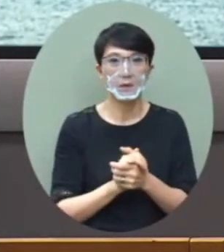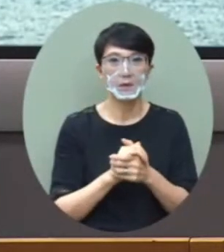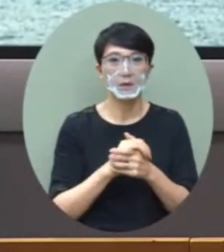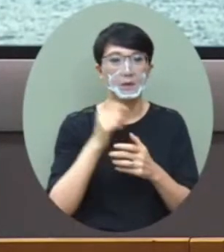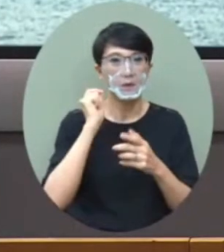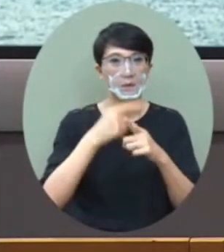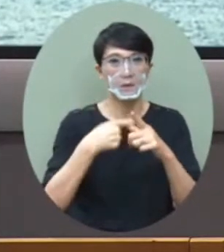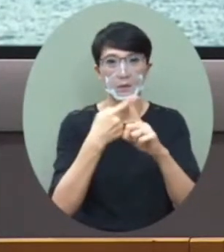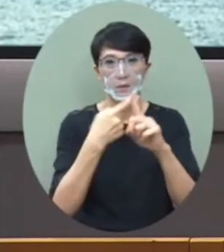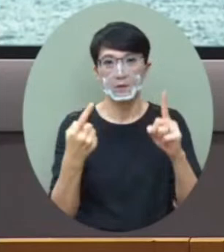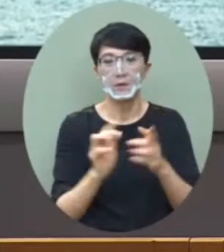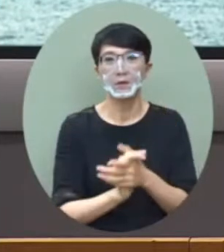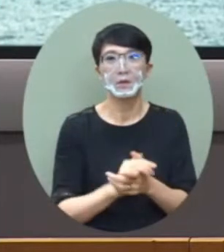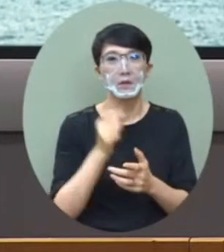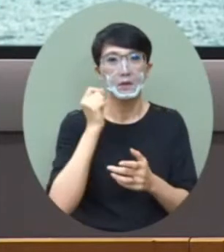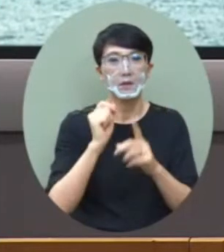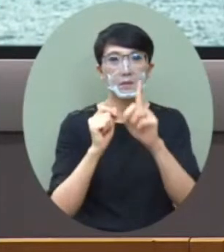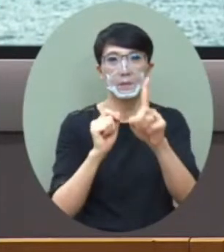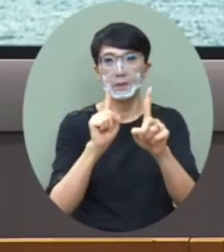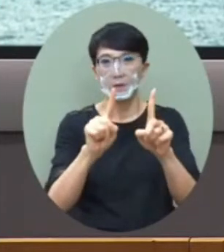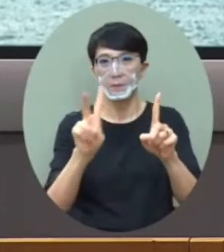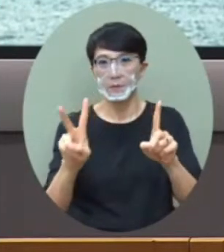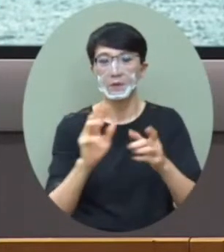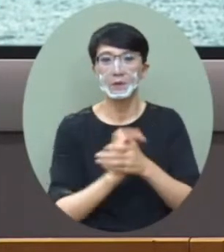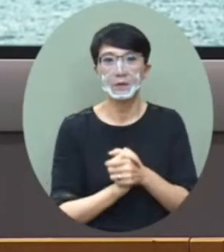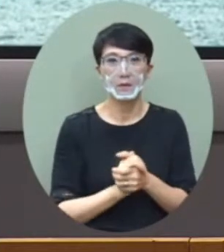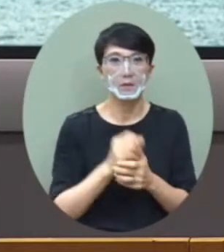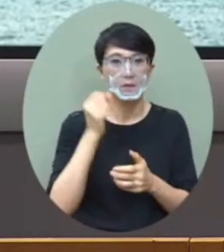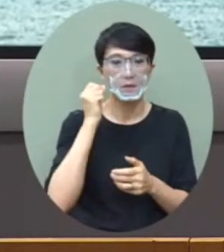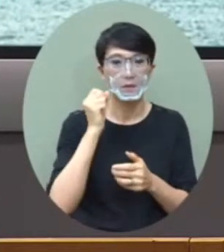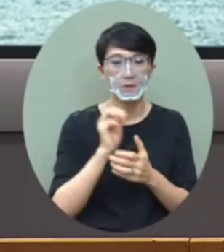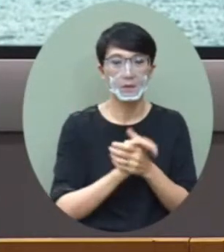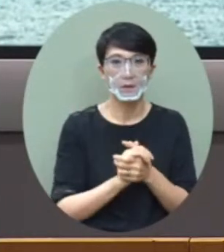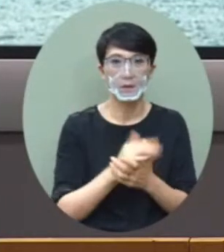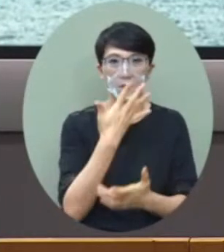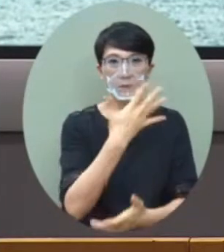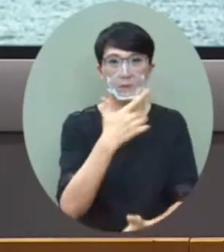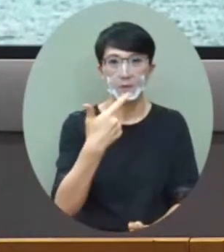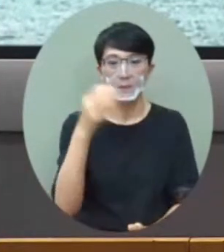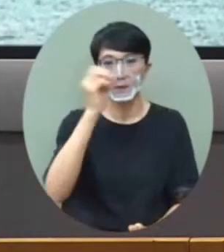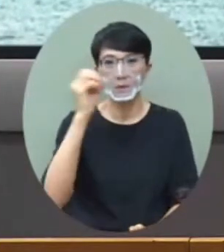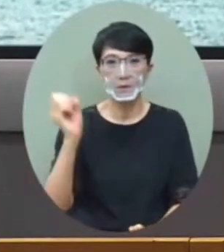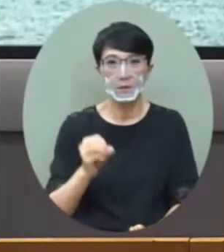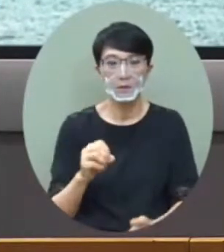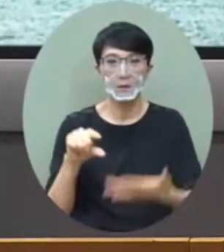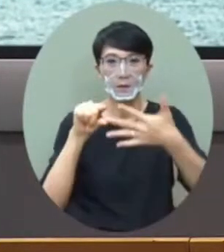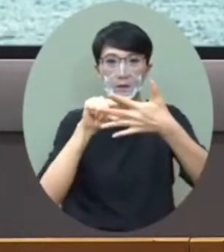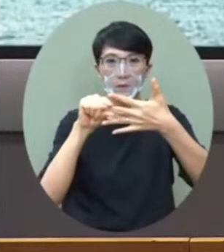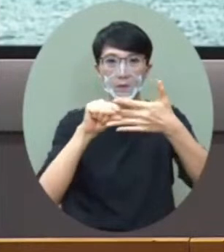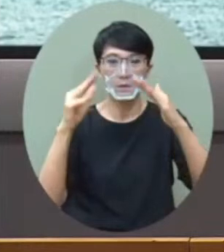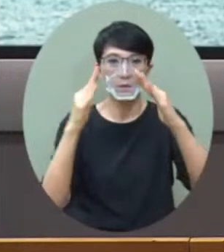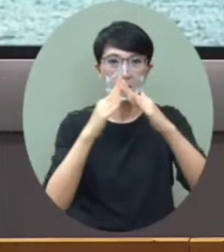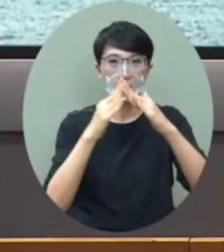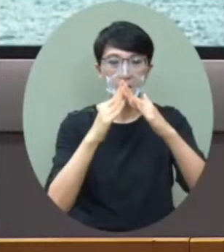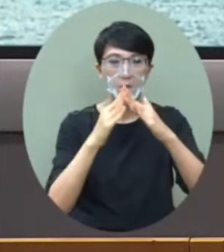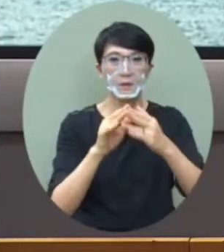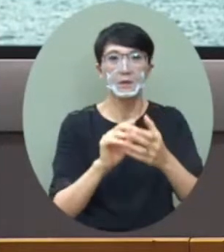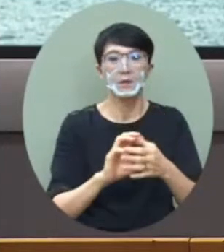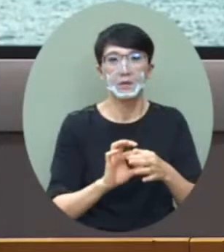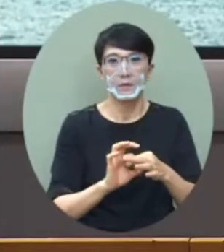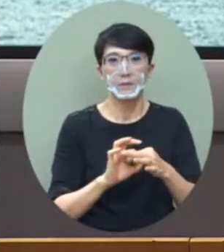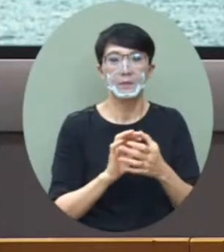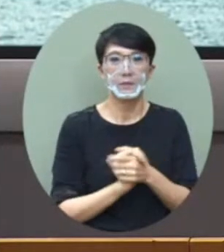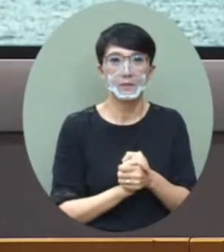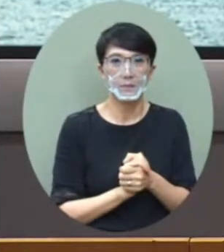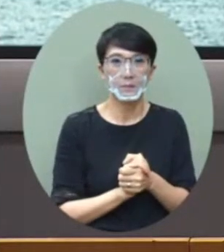2,828 male, aged from between 11 months and 102 years old. 58% of